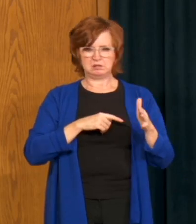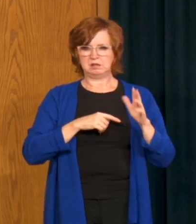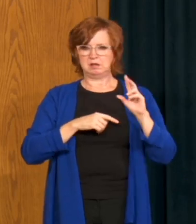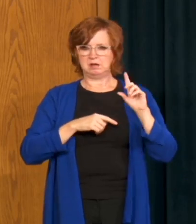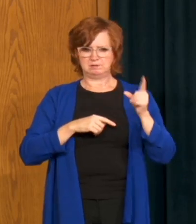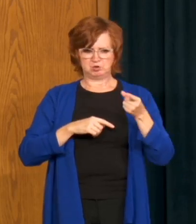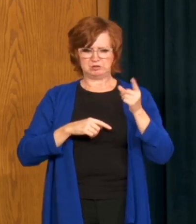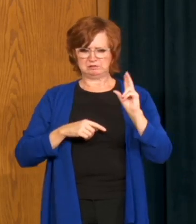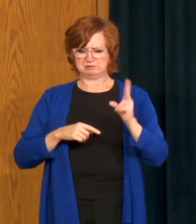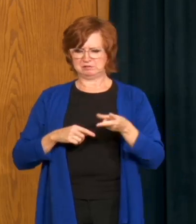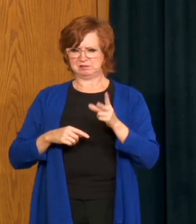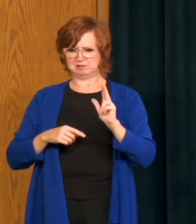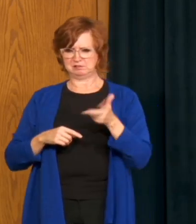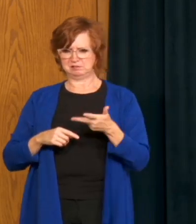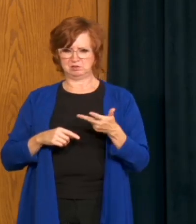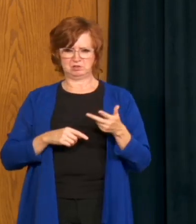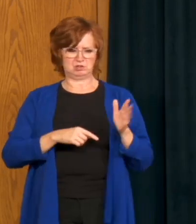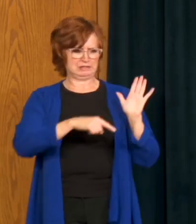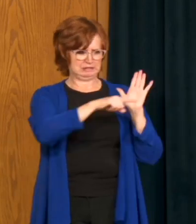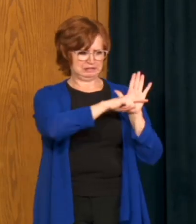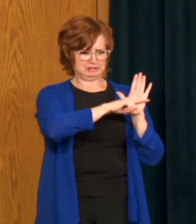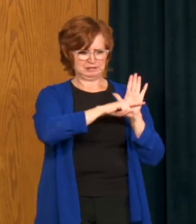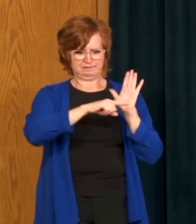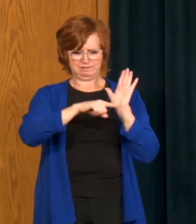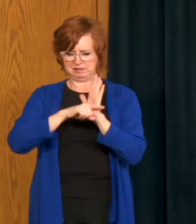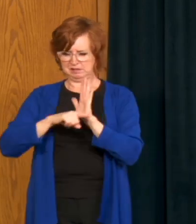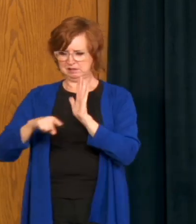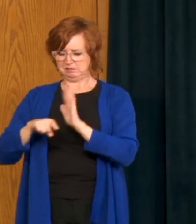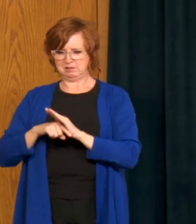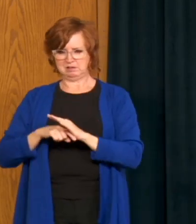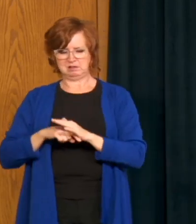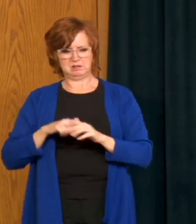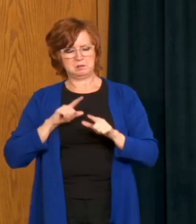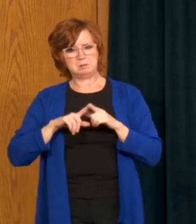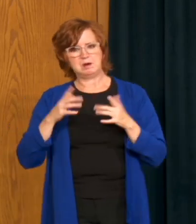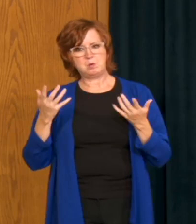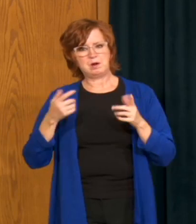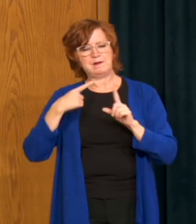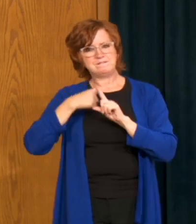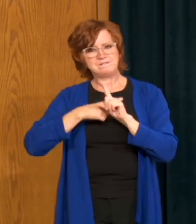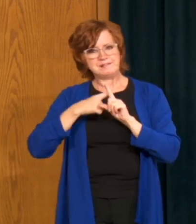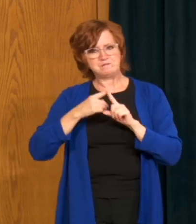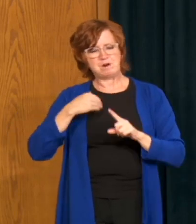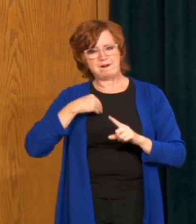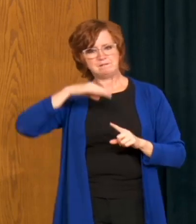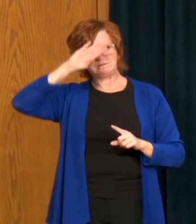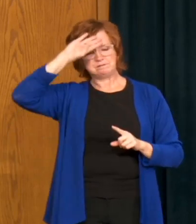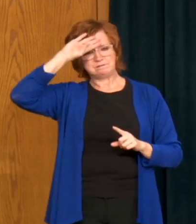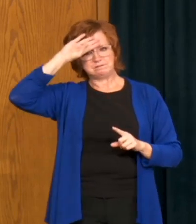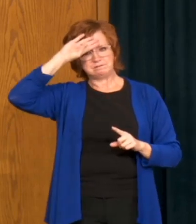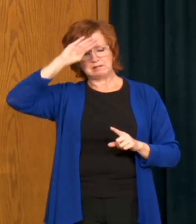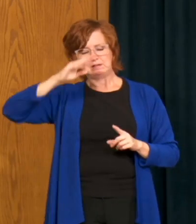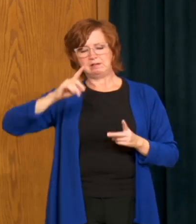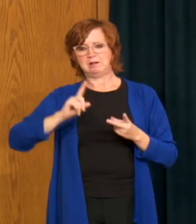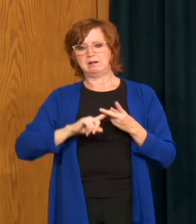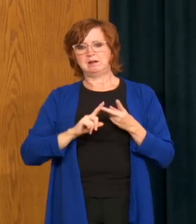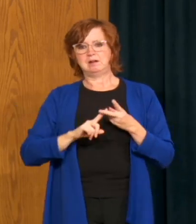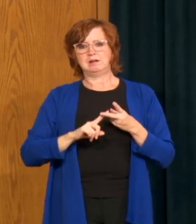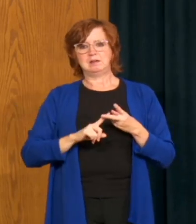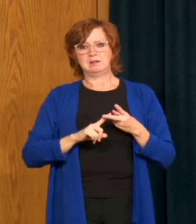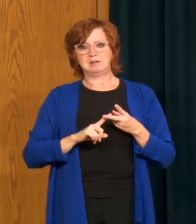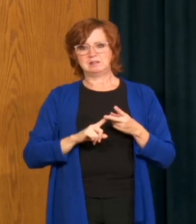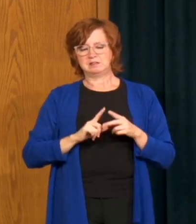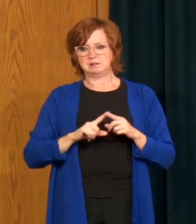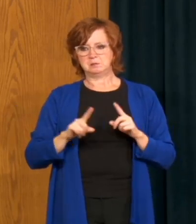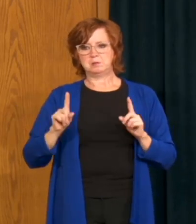still symptomatic with a fever and cough, you still have to stay home till 48 hours after your symptoms have resolved. And if it's COVID positive, you